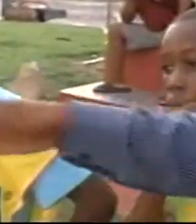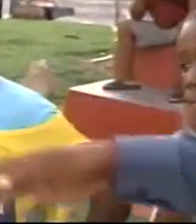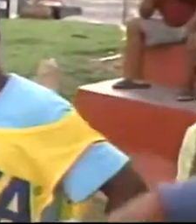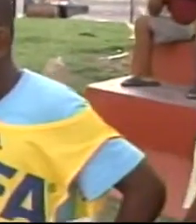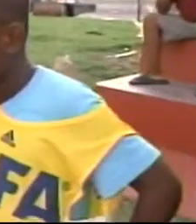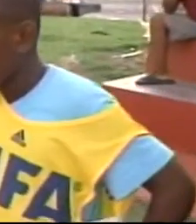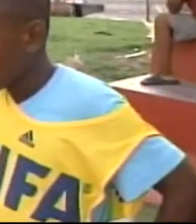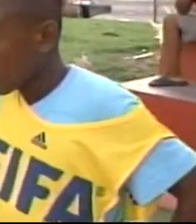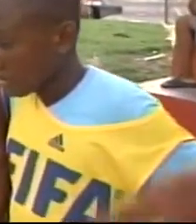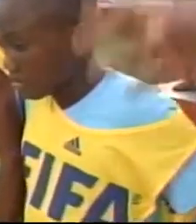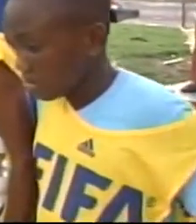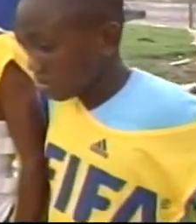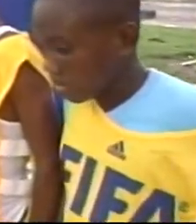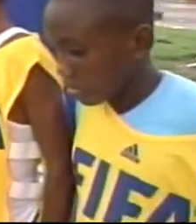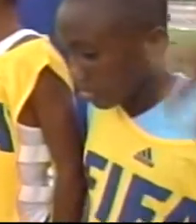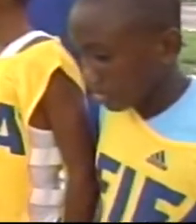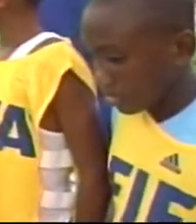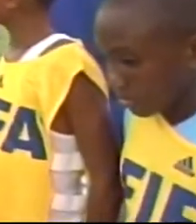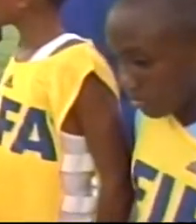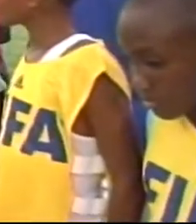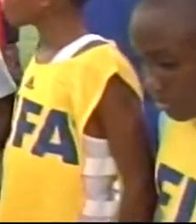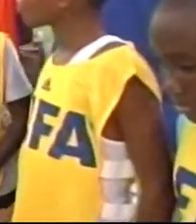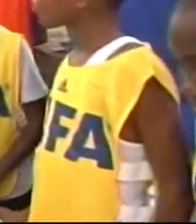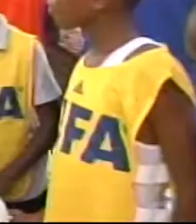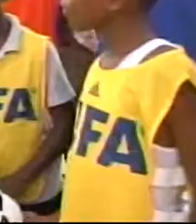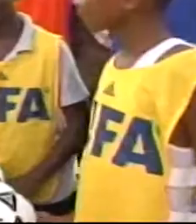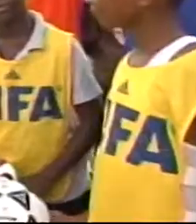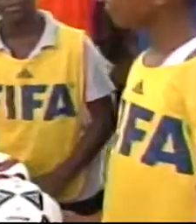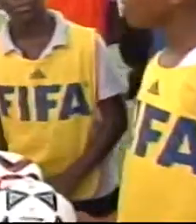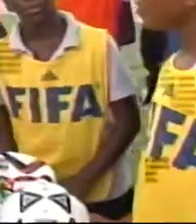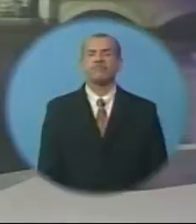this is where we need to go. We need to talk about these kind of interventions.